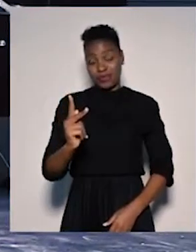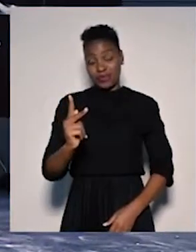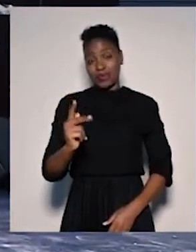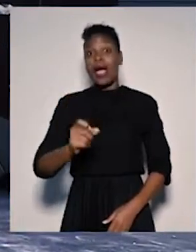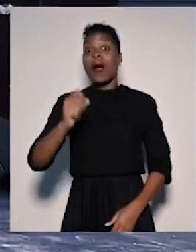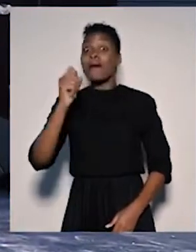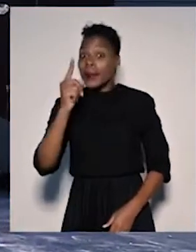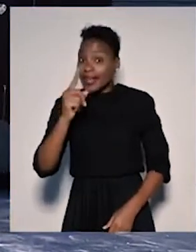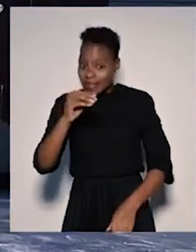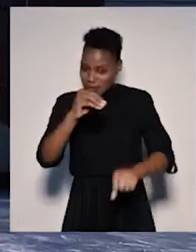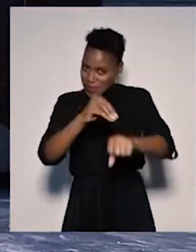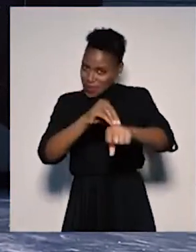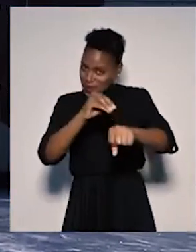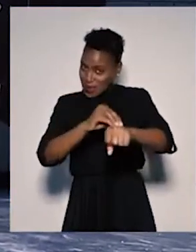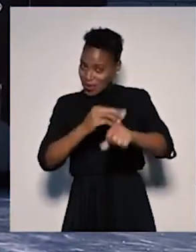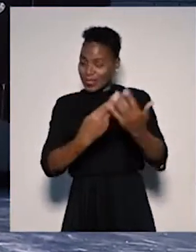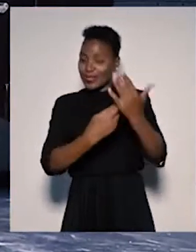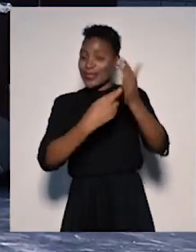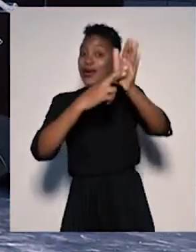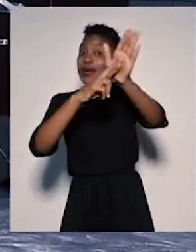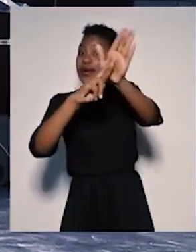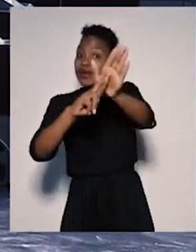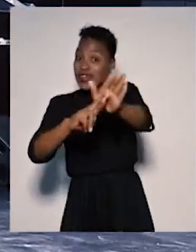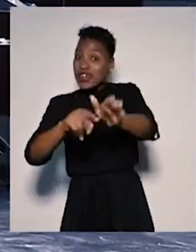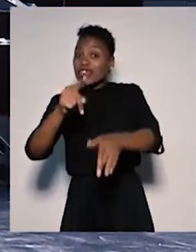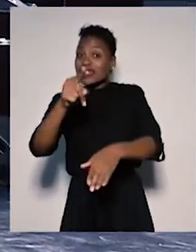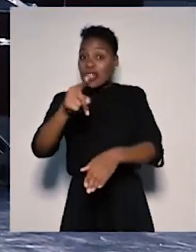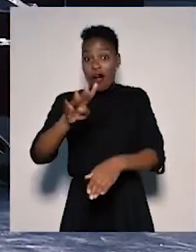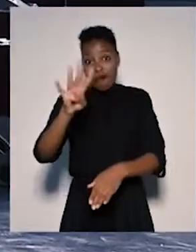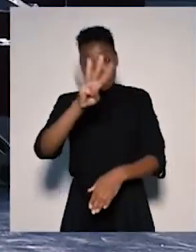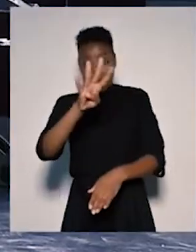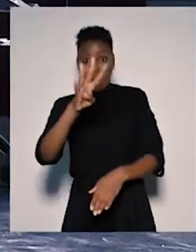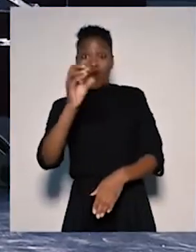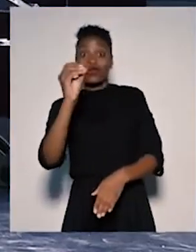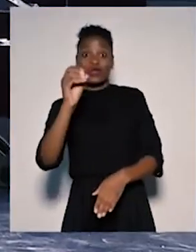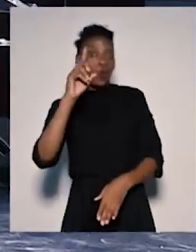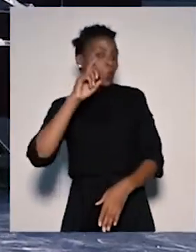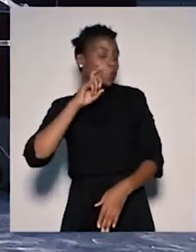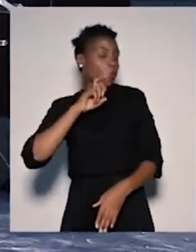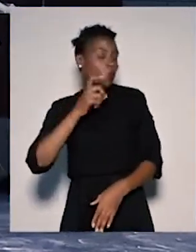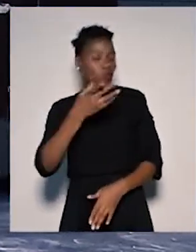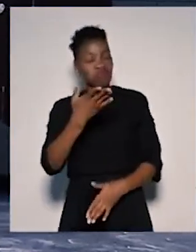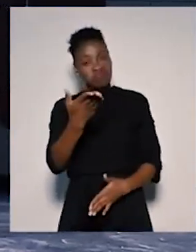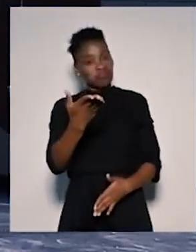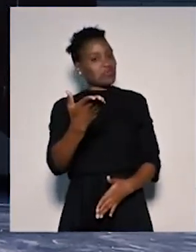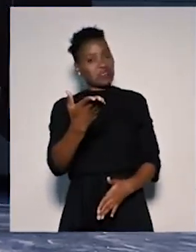But the problem is that showing up when you get into your 40s. Yeah.